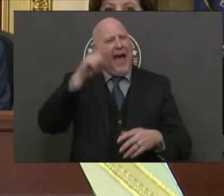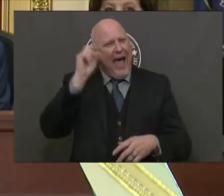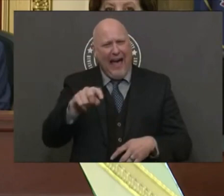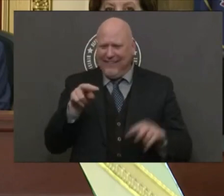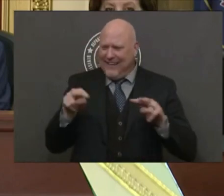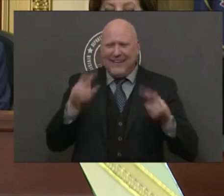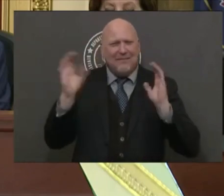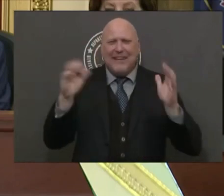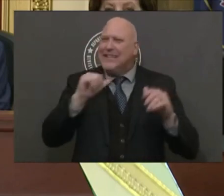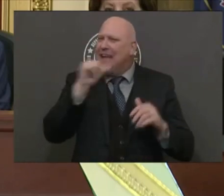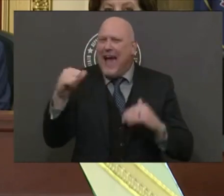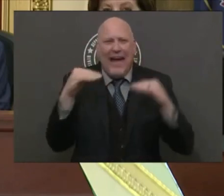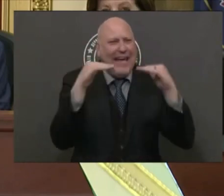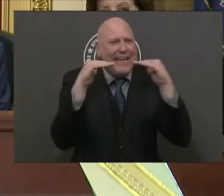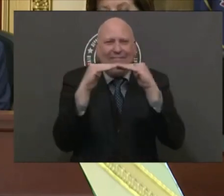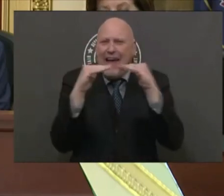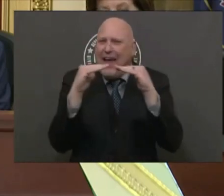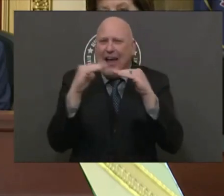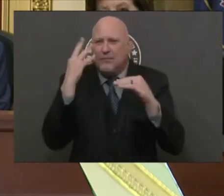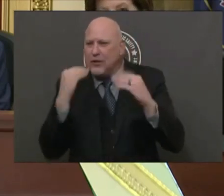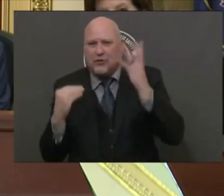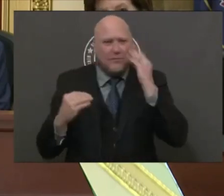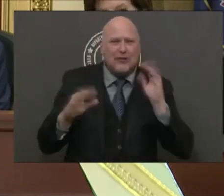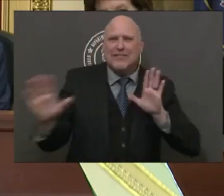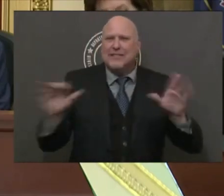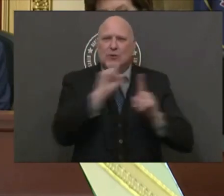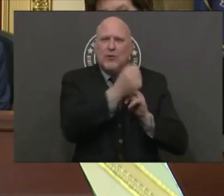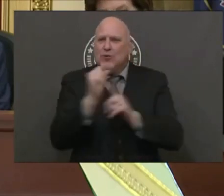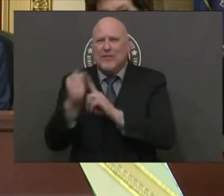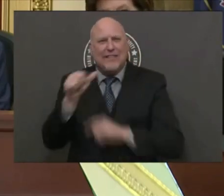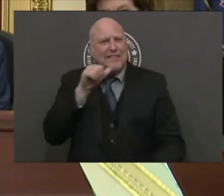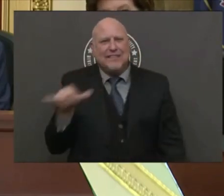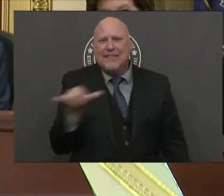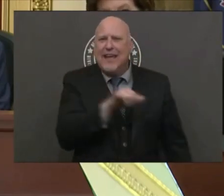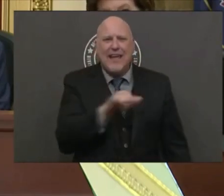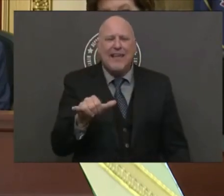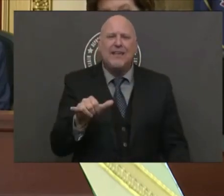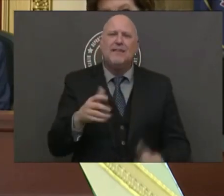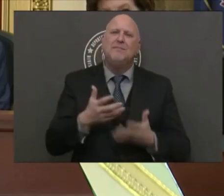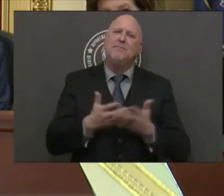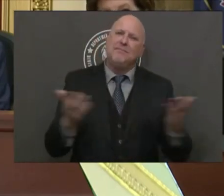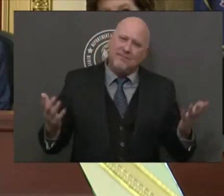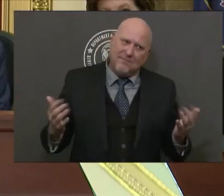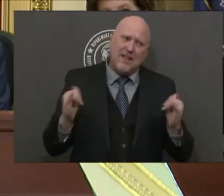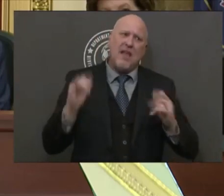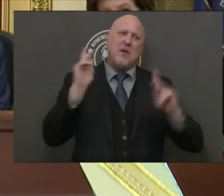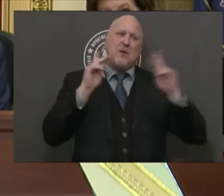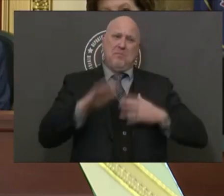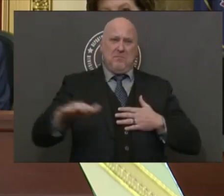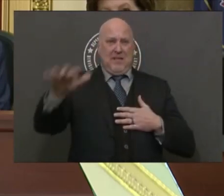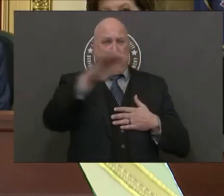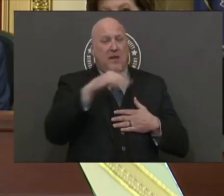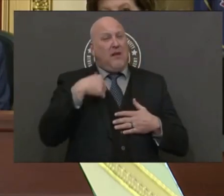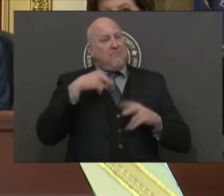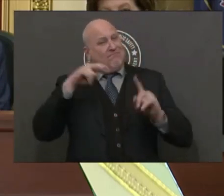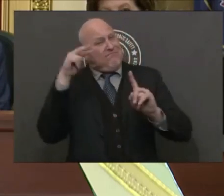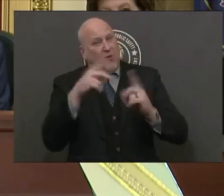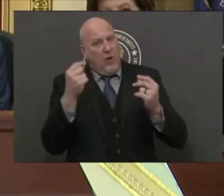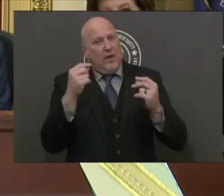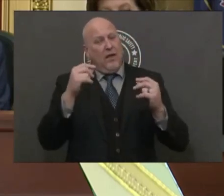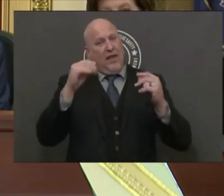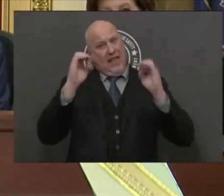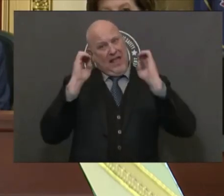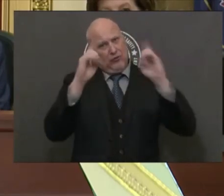gentlemen, I truly believe that this concept of educational equity is at the heart of so much of the pain